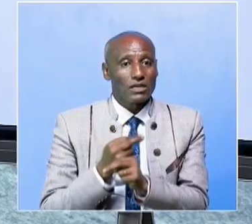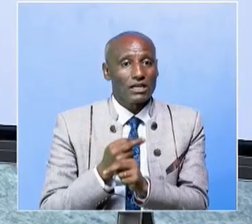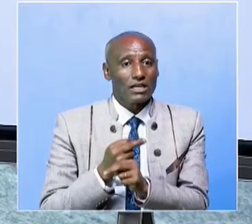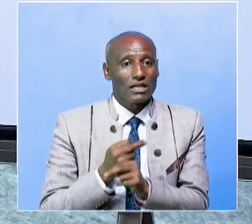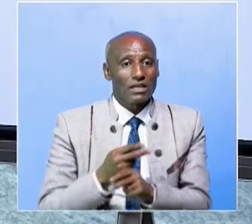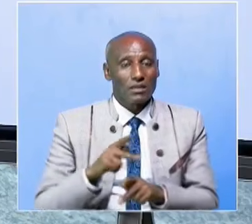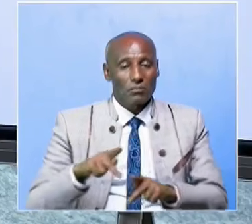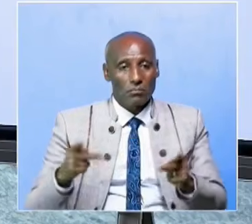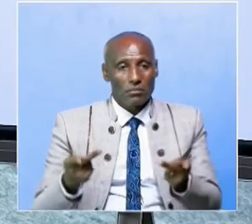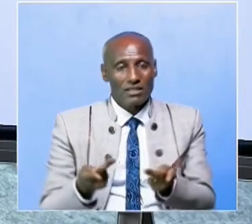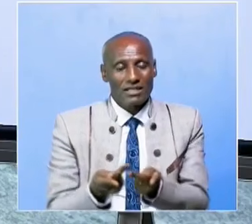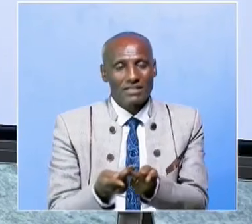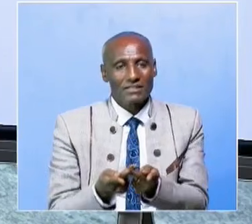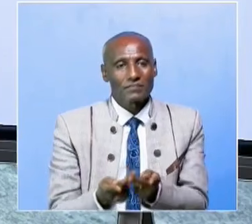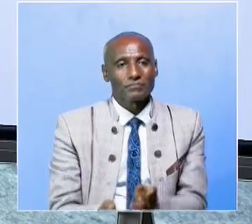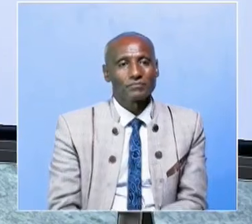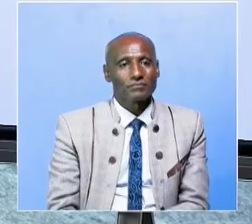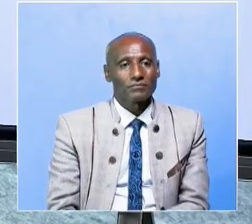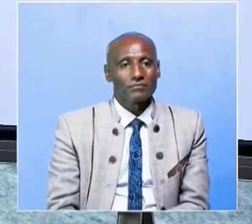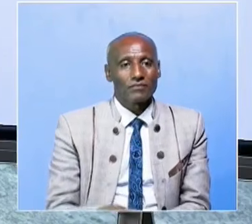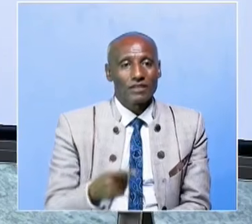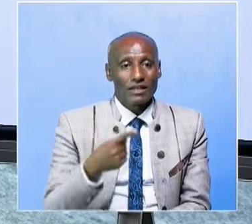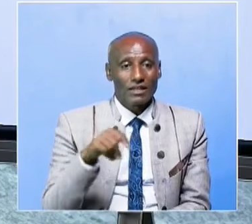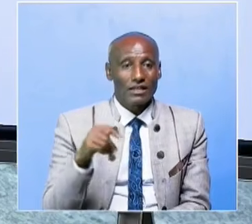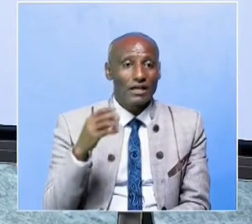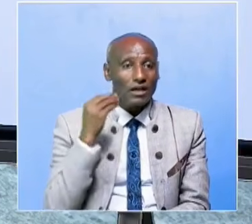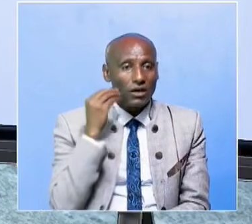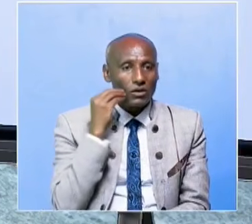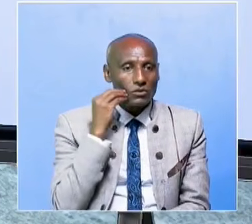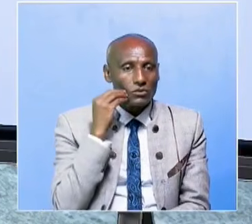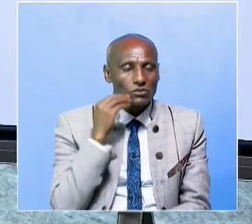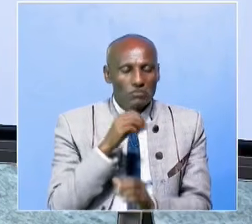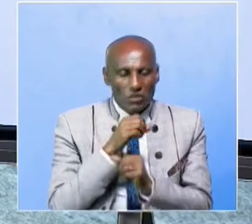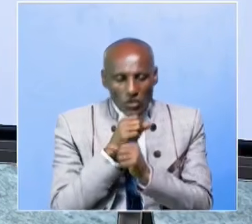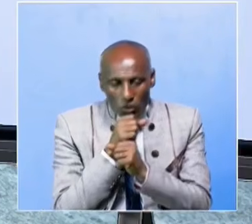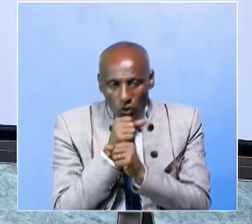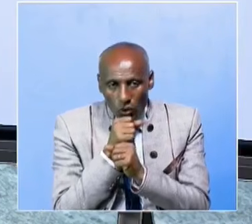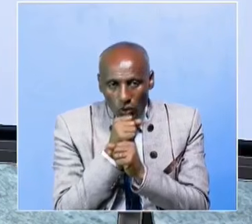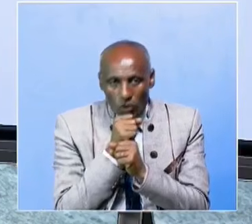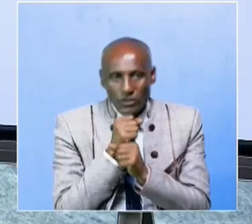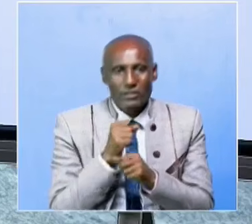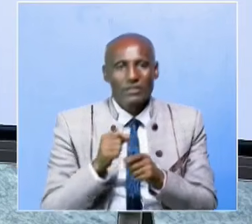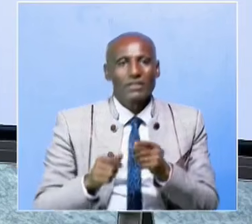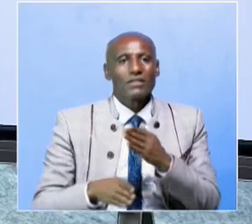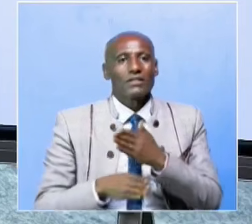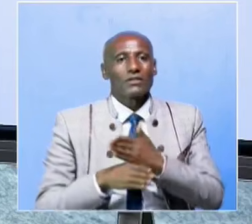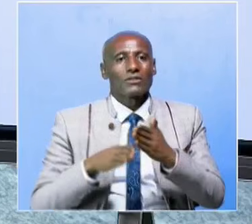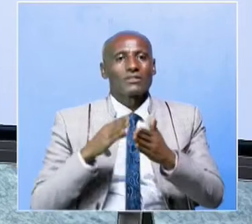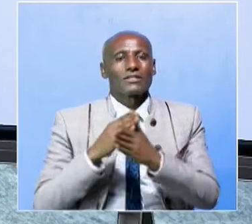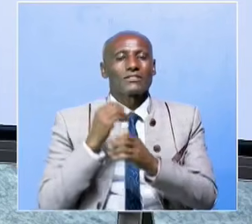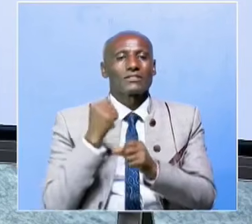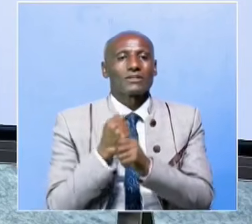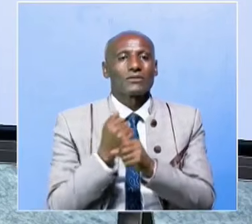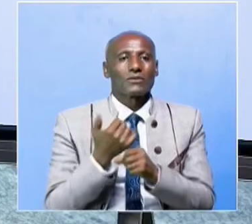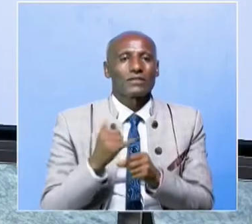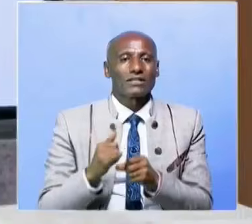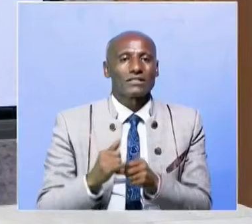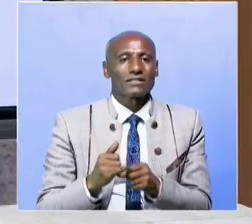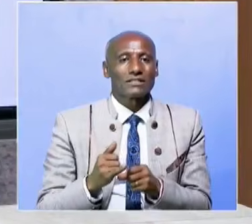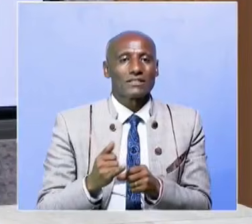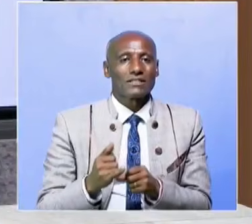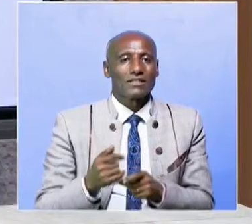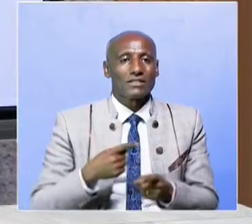So restoration meaning the house was very old, so the construction workers are doing really well